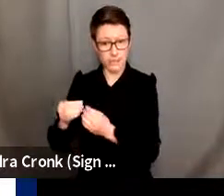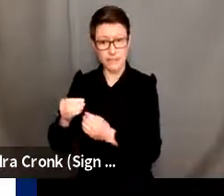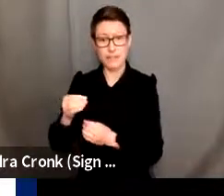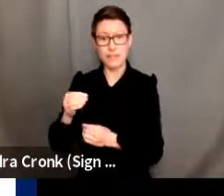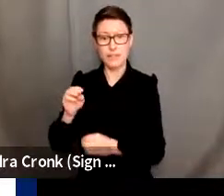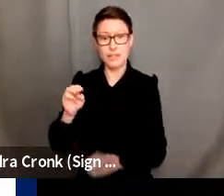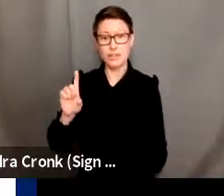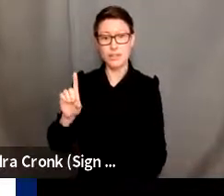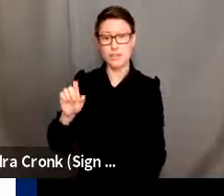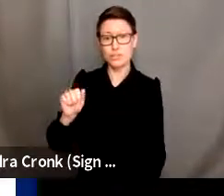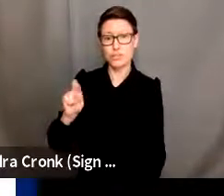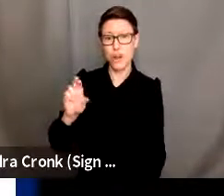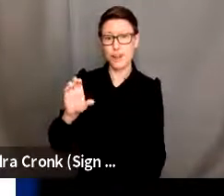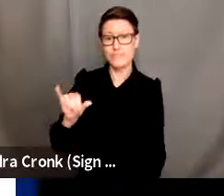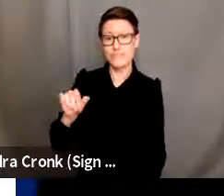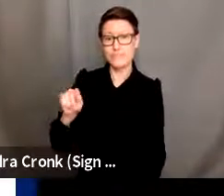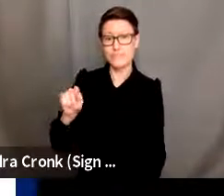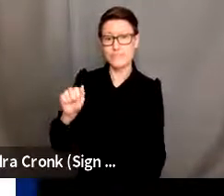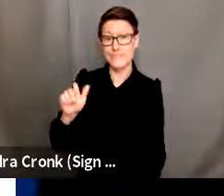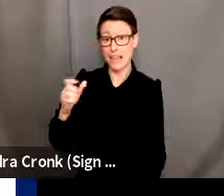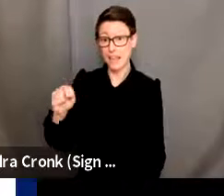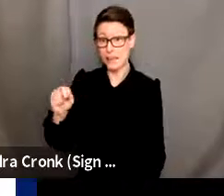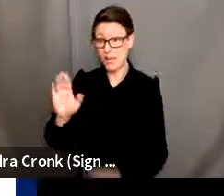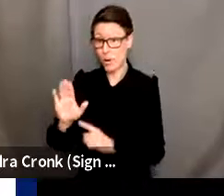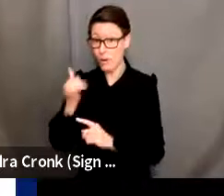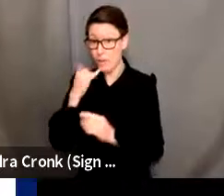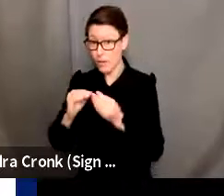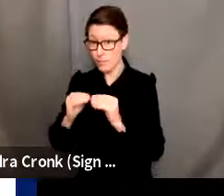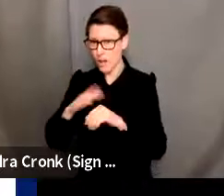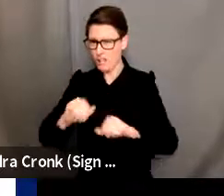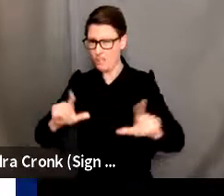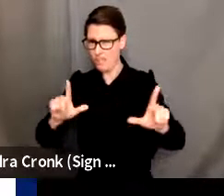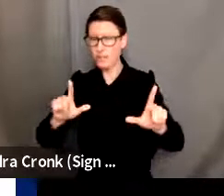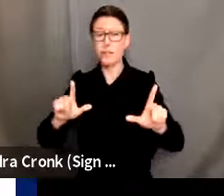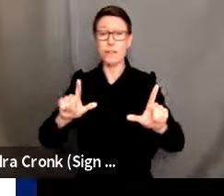Talon. Darcy's number is on the flyer, and that one is